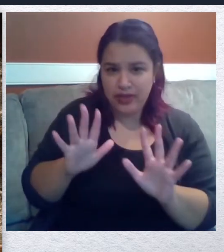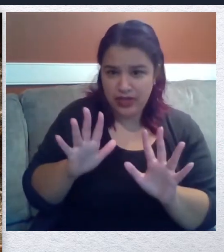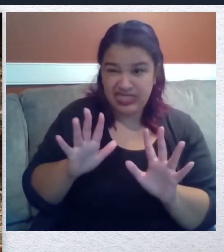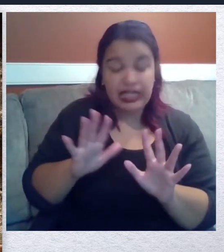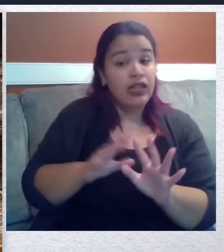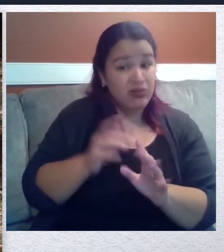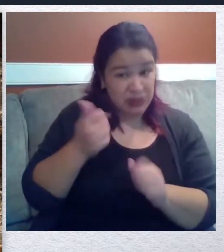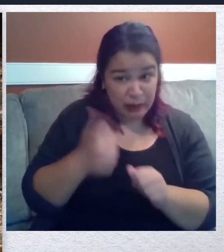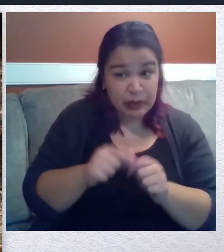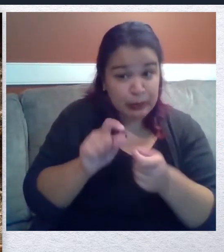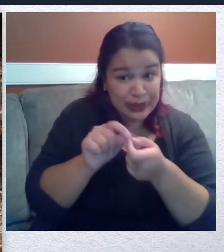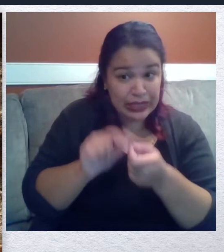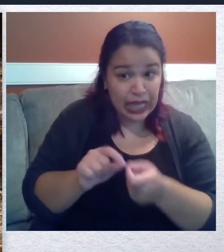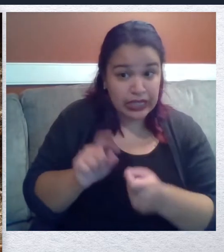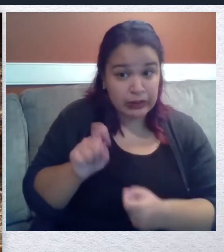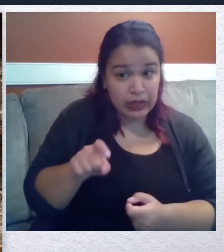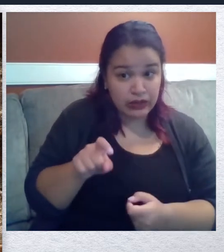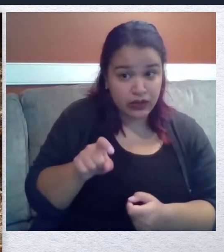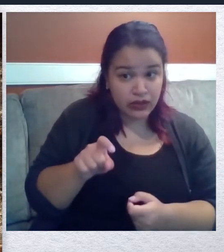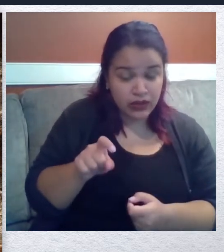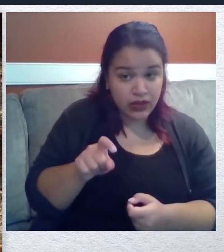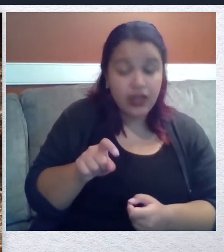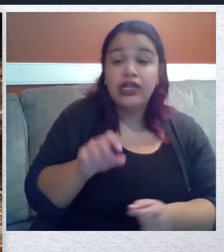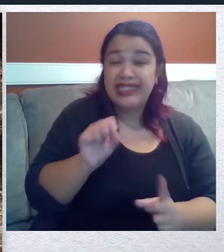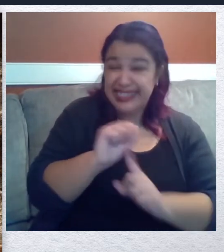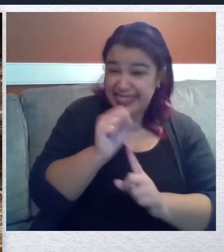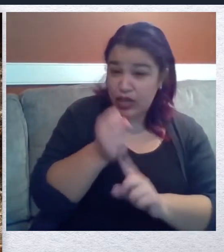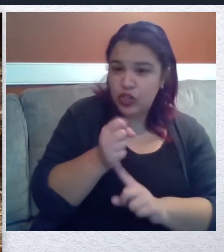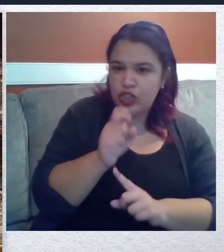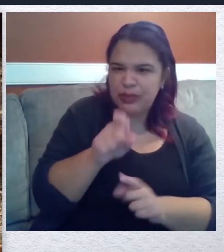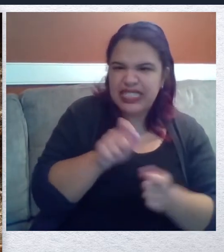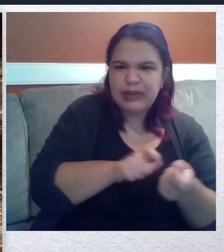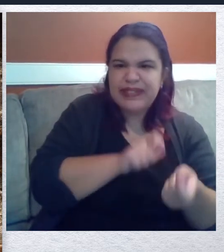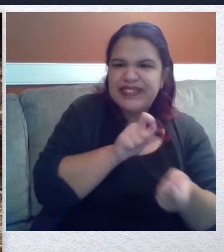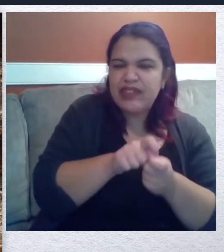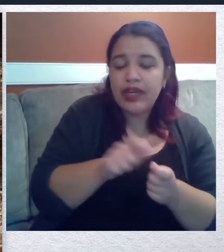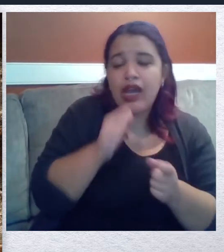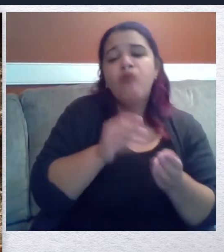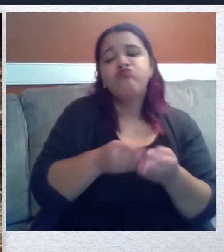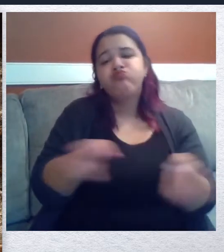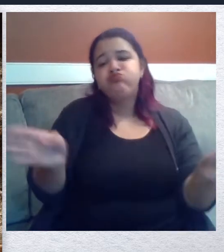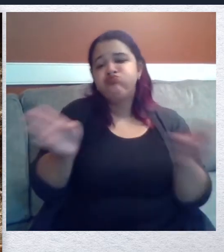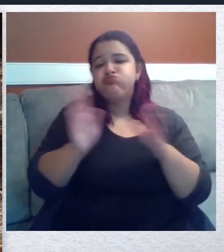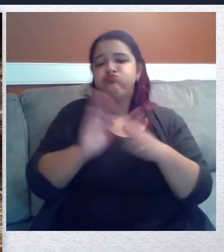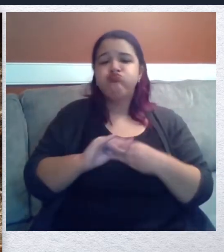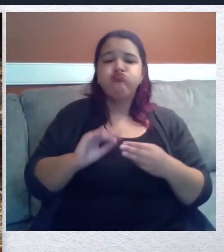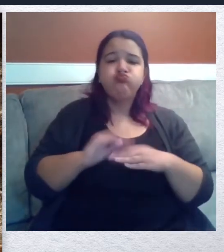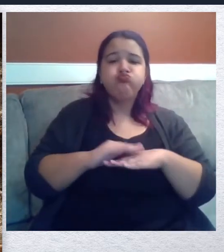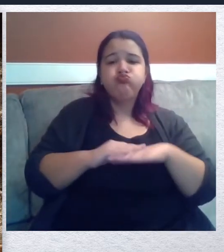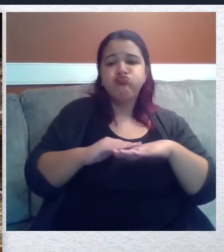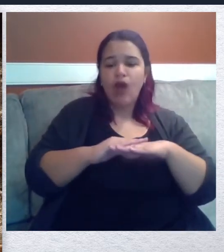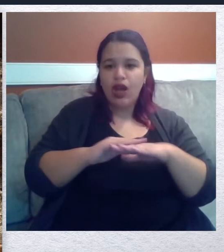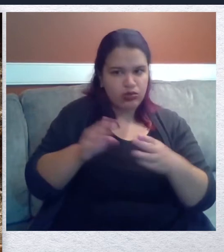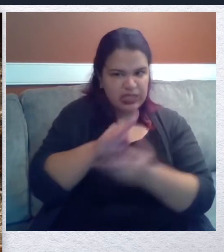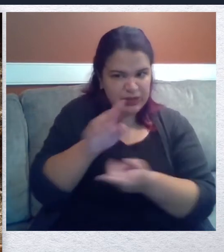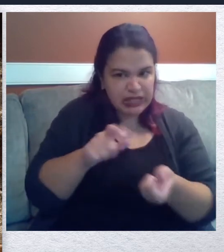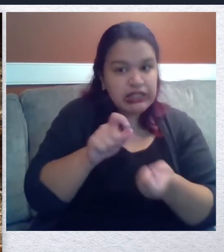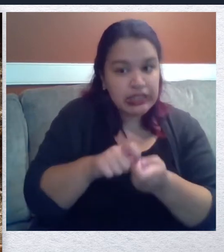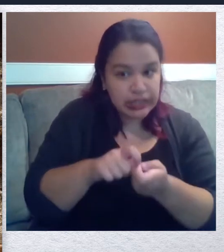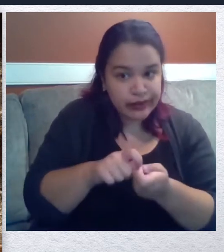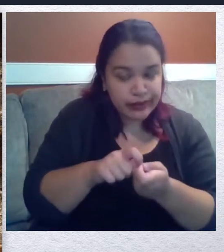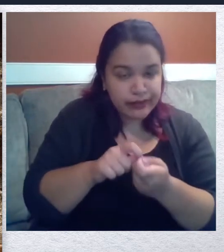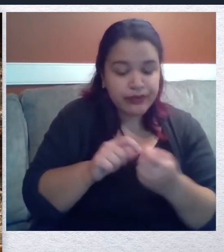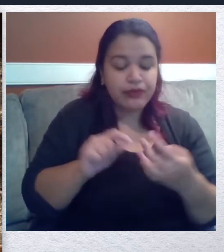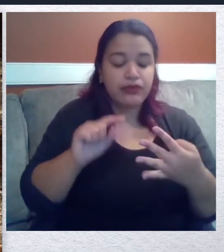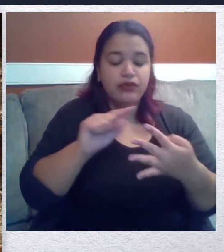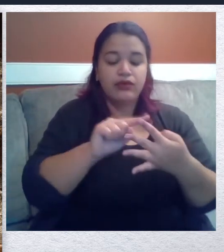specific scenario, not a generalized explanation. The T in STAR is task.